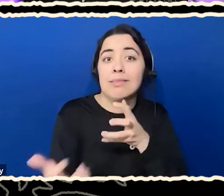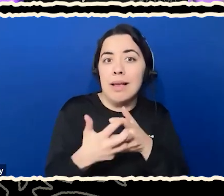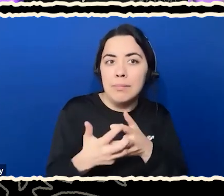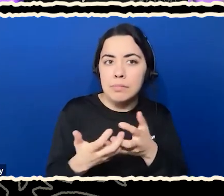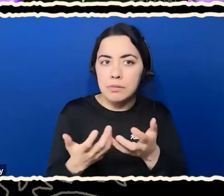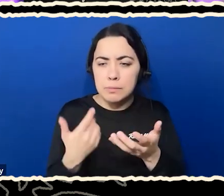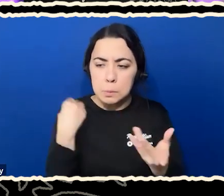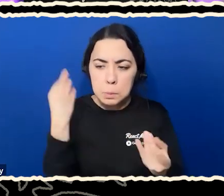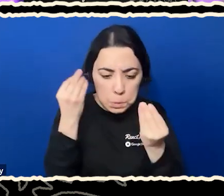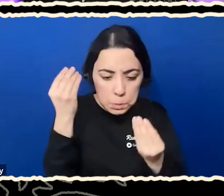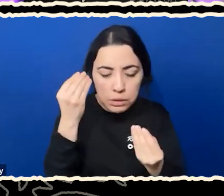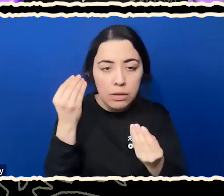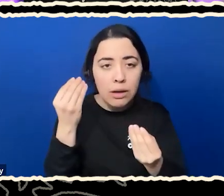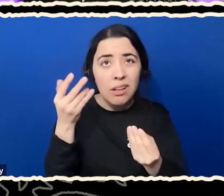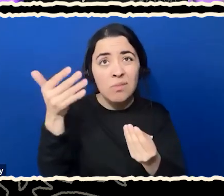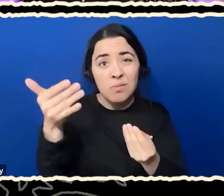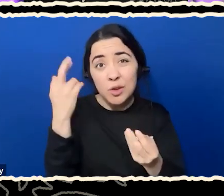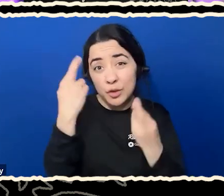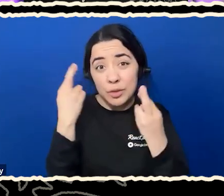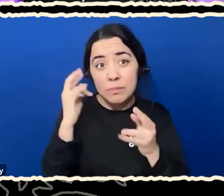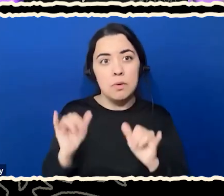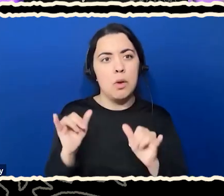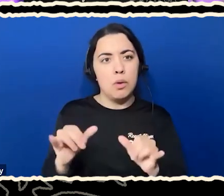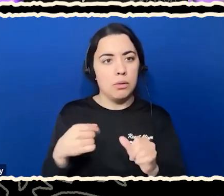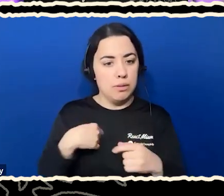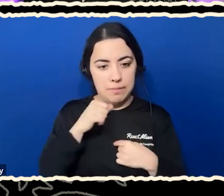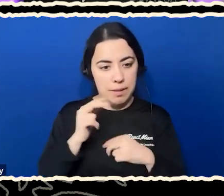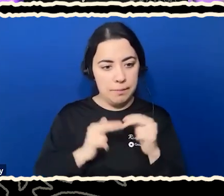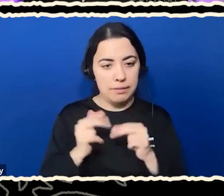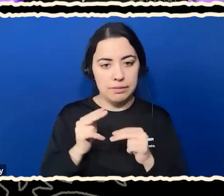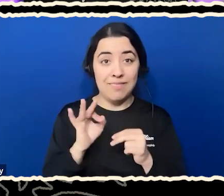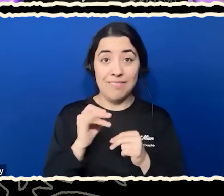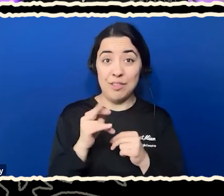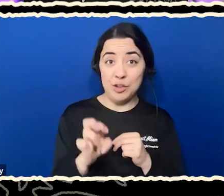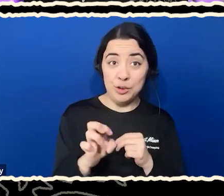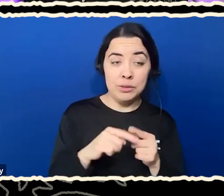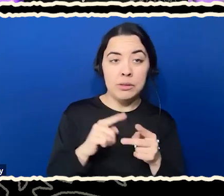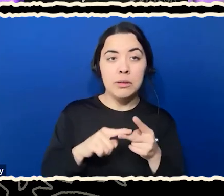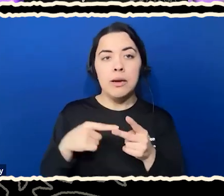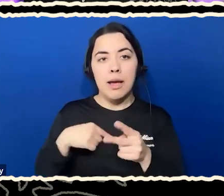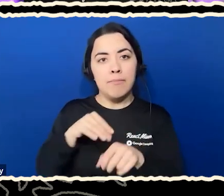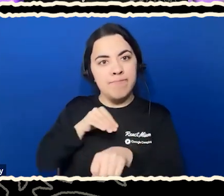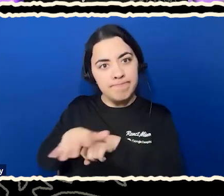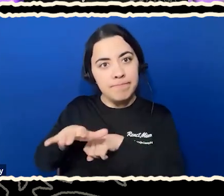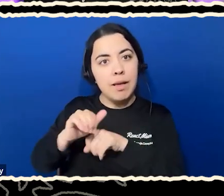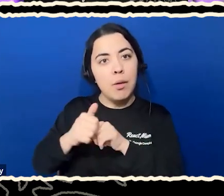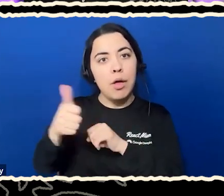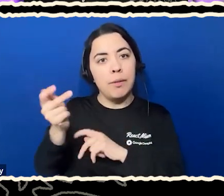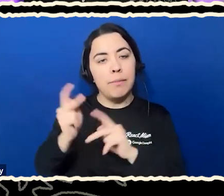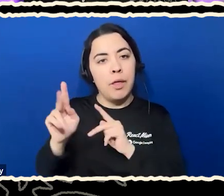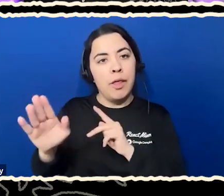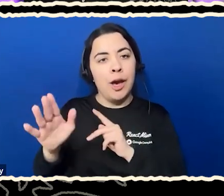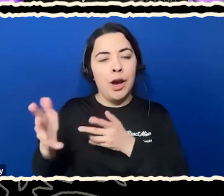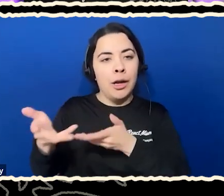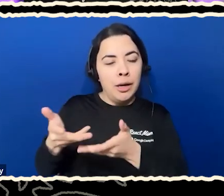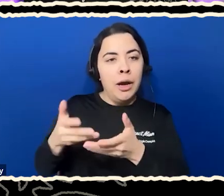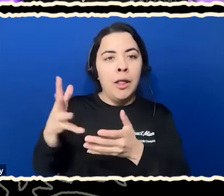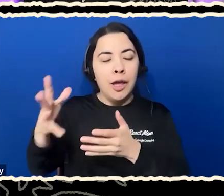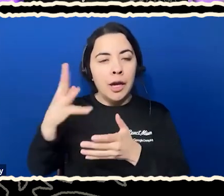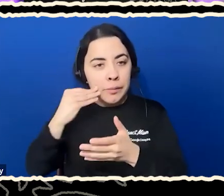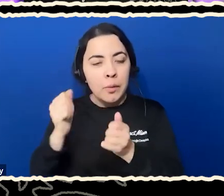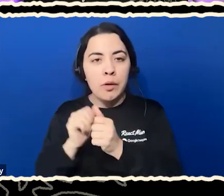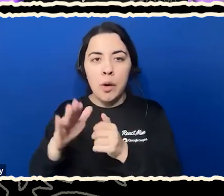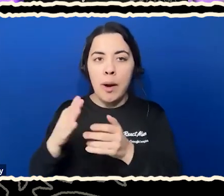And at some point, you realize you're not just building a feature, but also shaping how others are going to interact with your